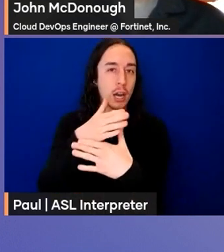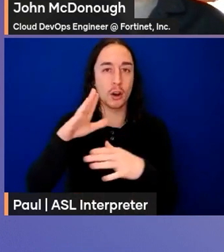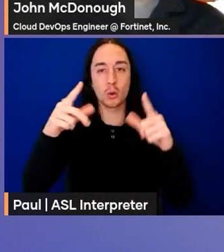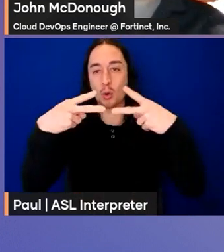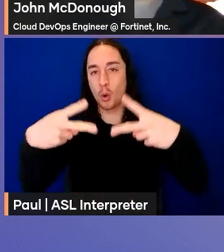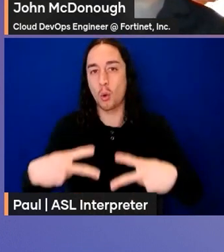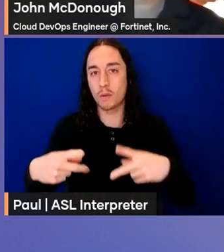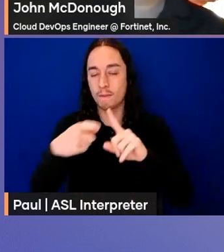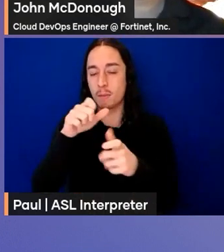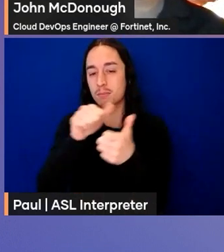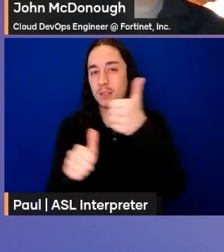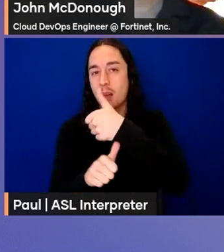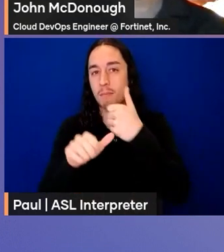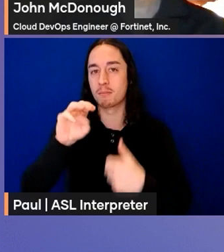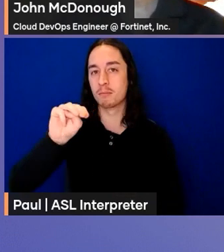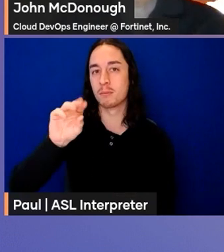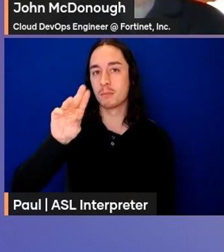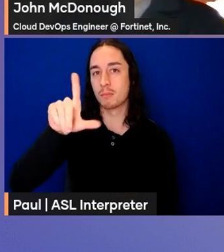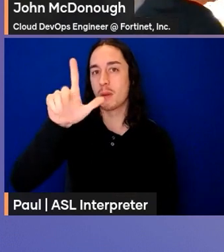But let's take it a little bit further.